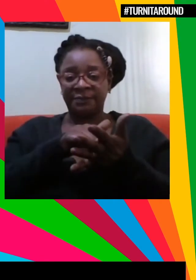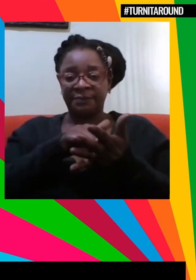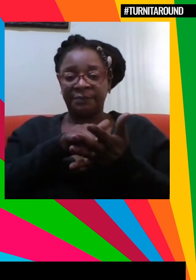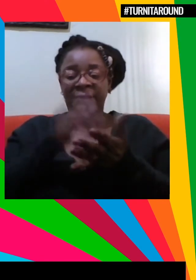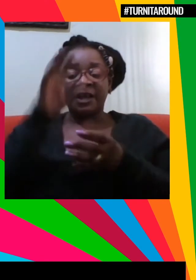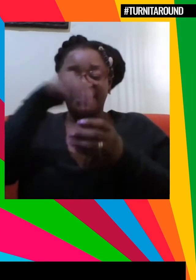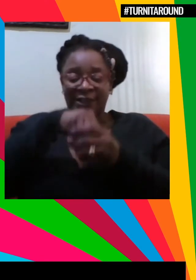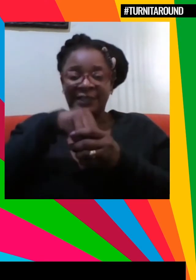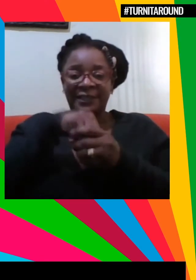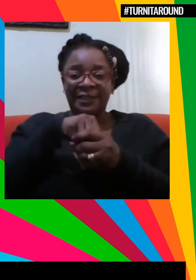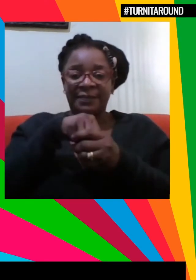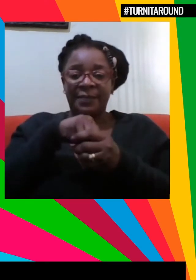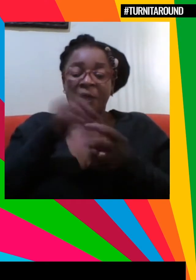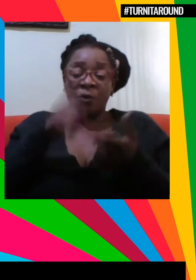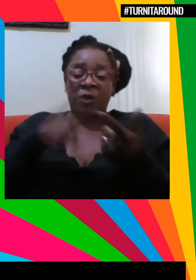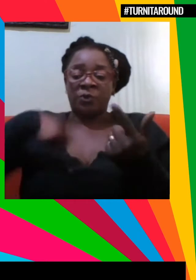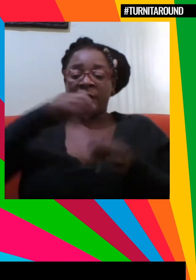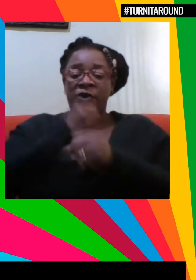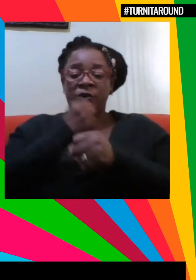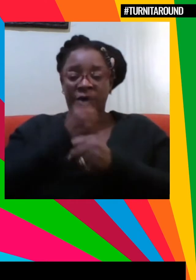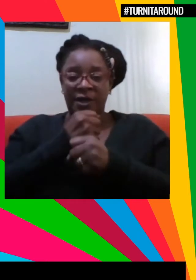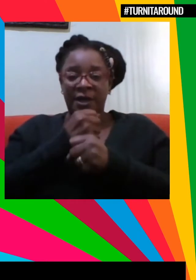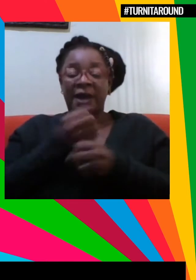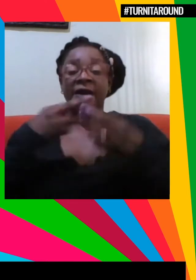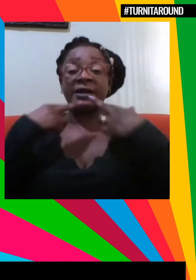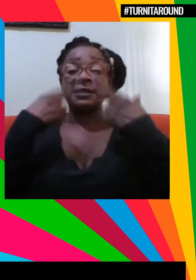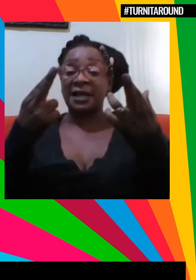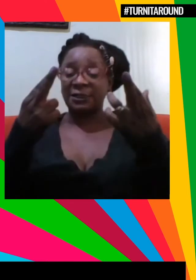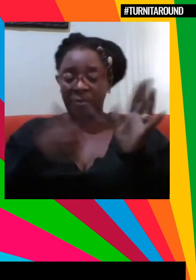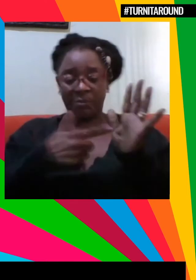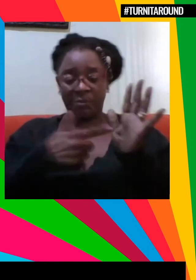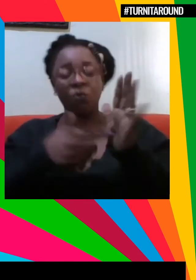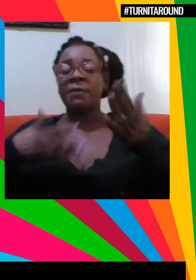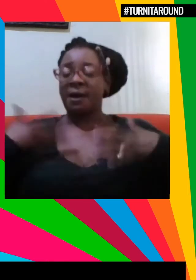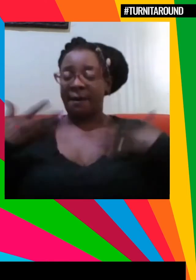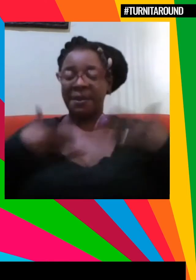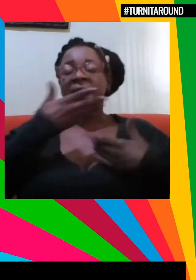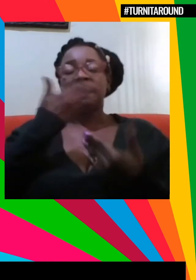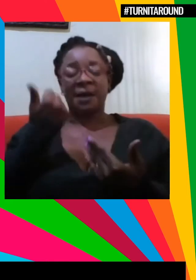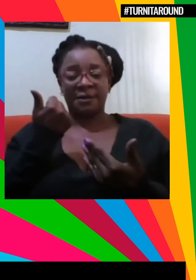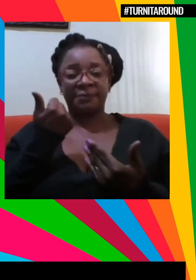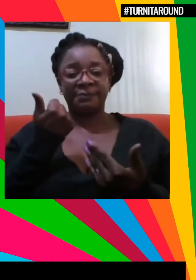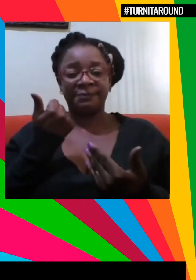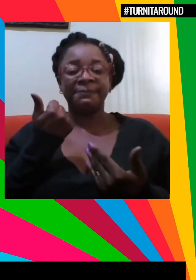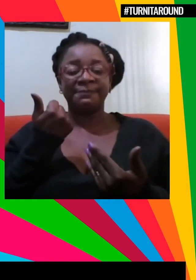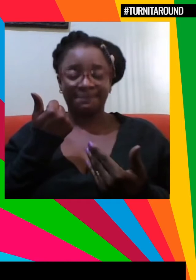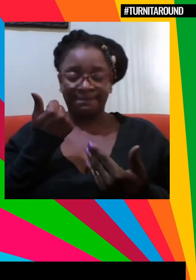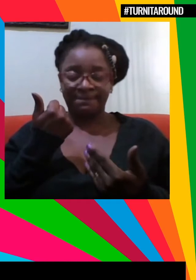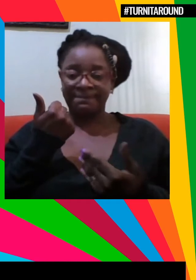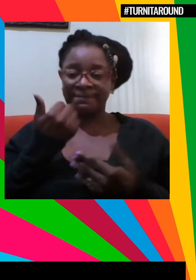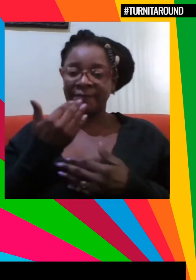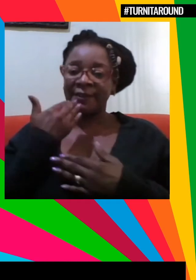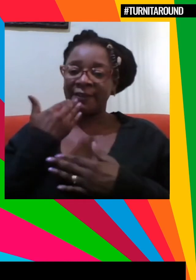the work that we're doing and here's the results and the world would be happy and better. Wow. Thank you, Richardson, for that.